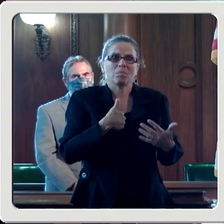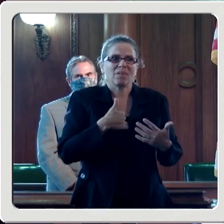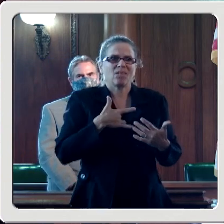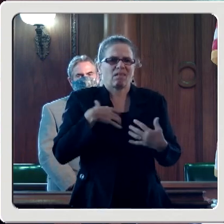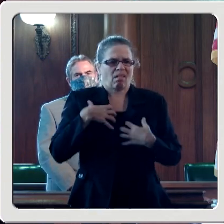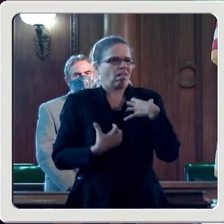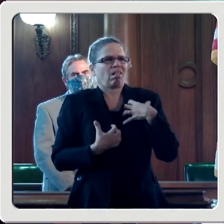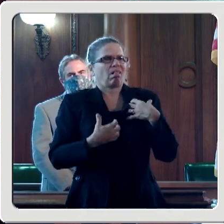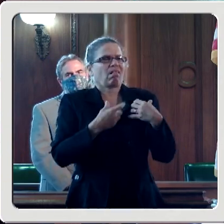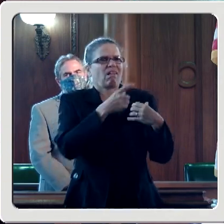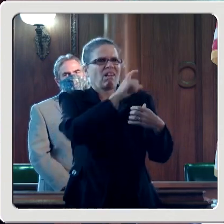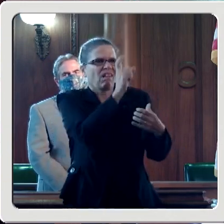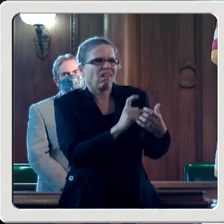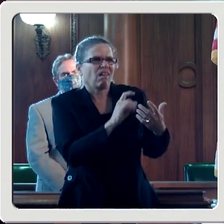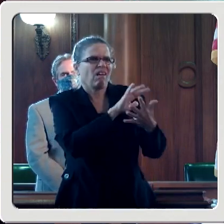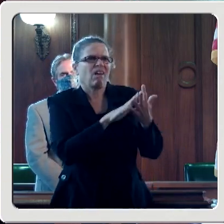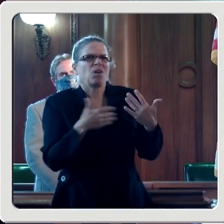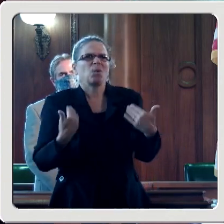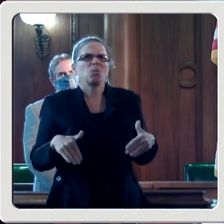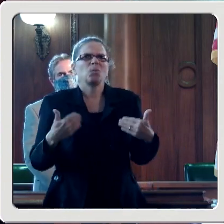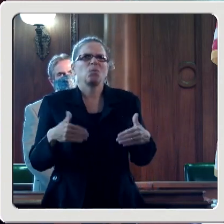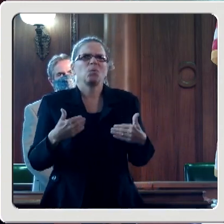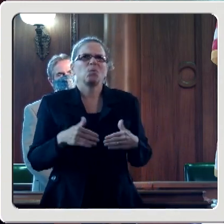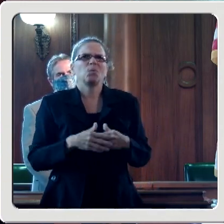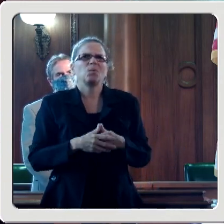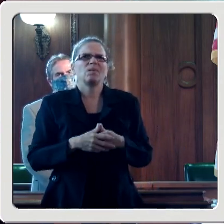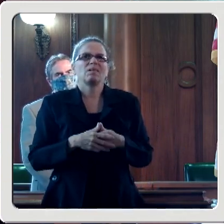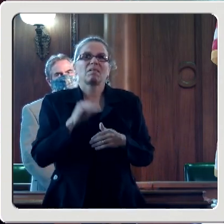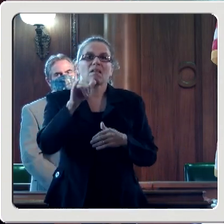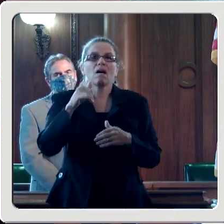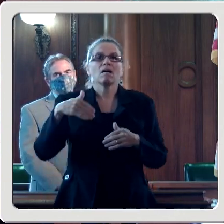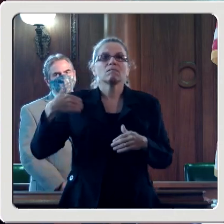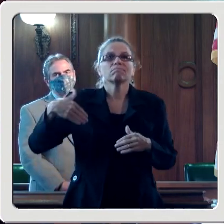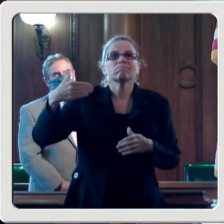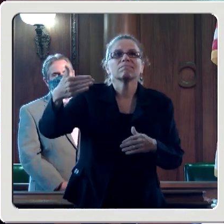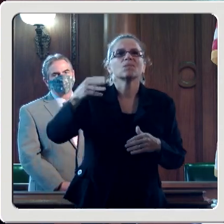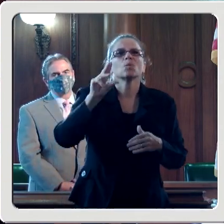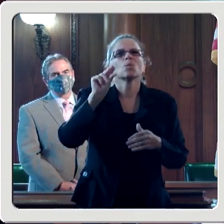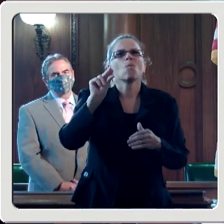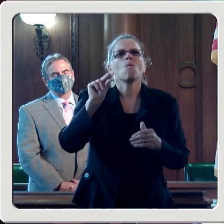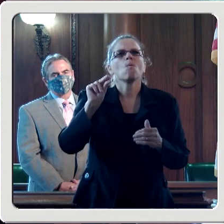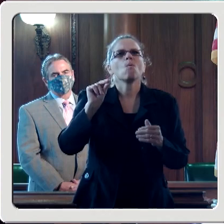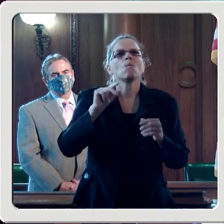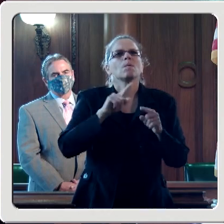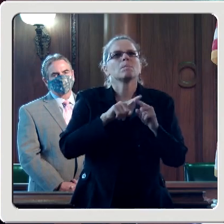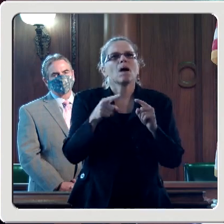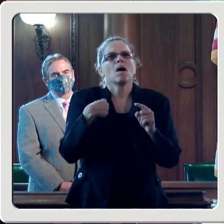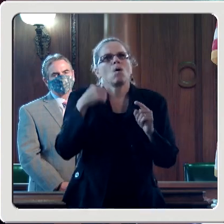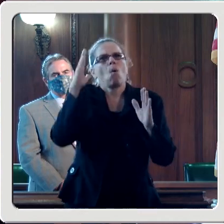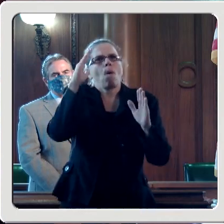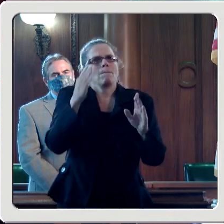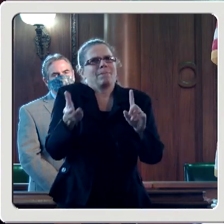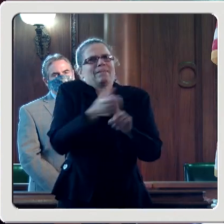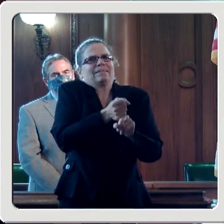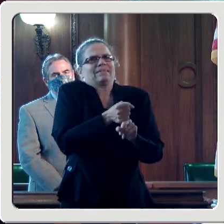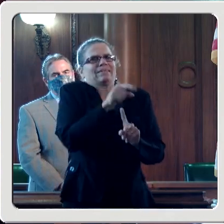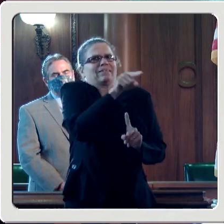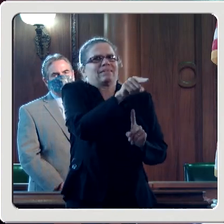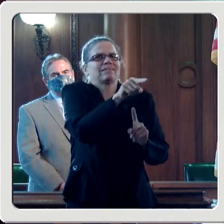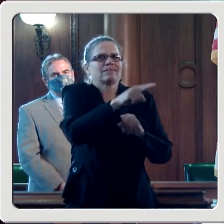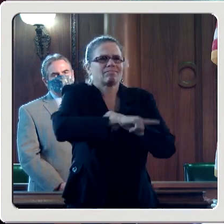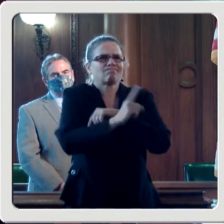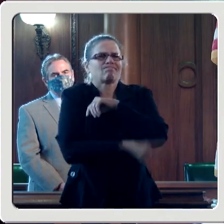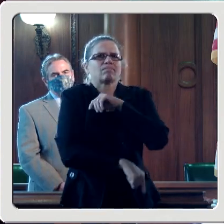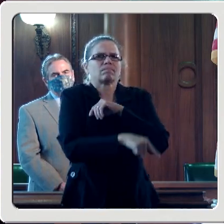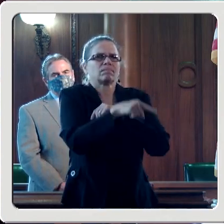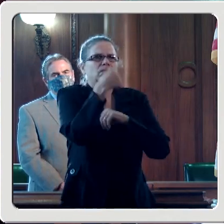between, but I hope that we can prosecute this person or persons so that everyone can